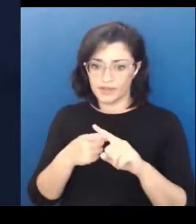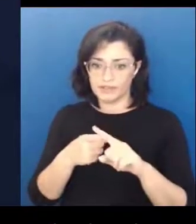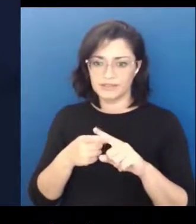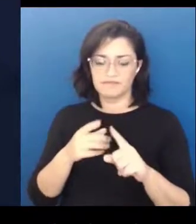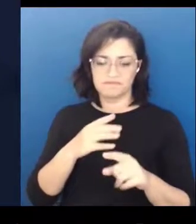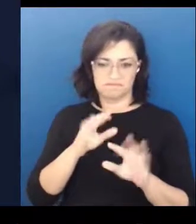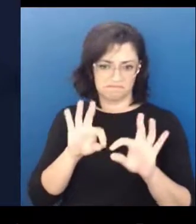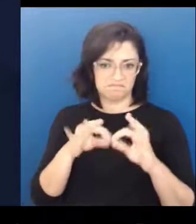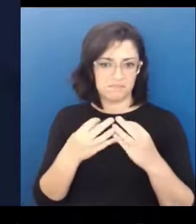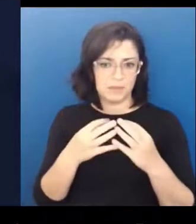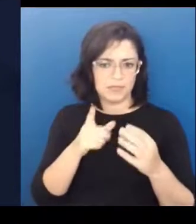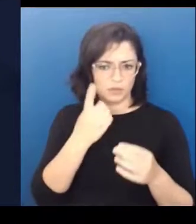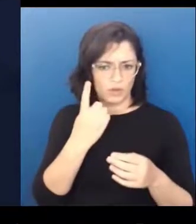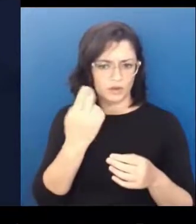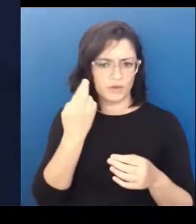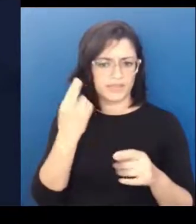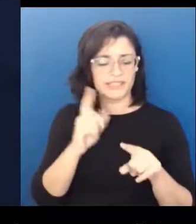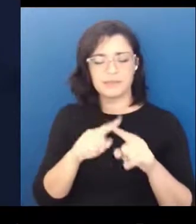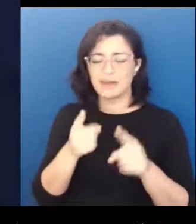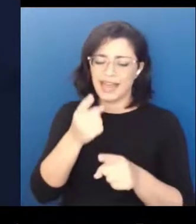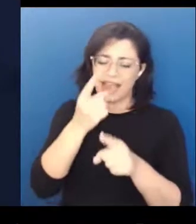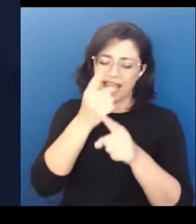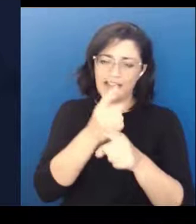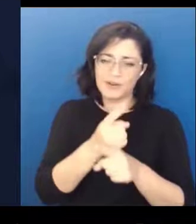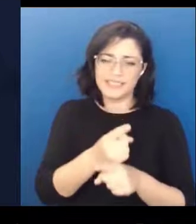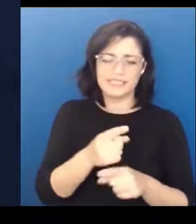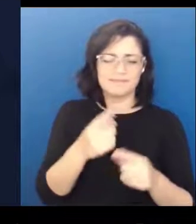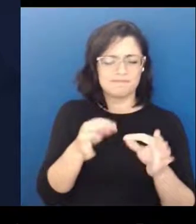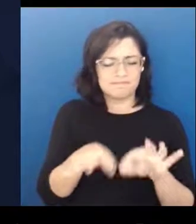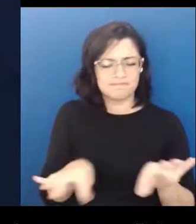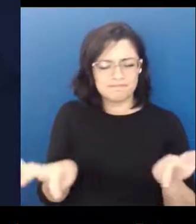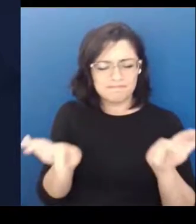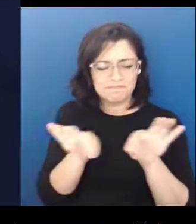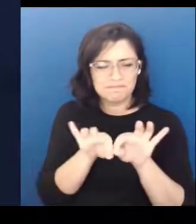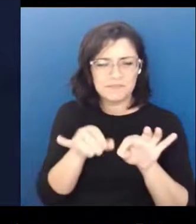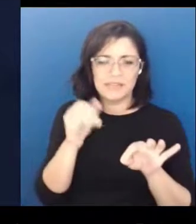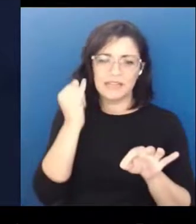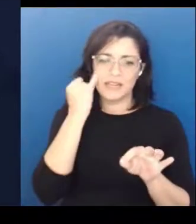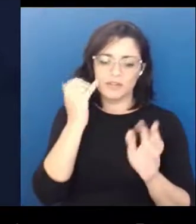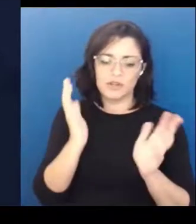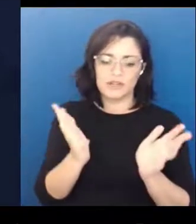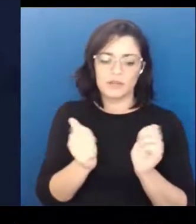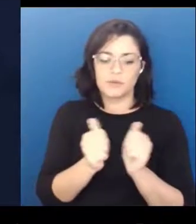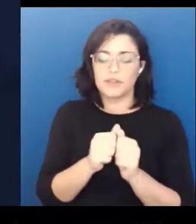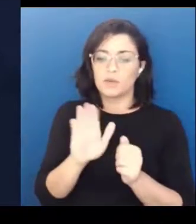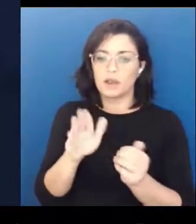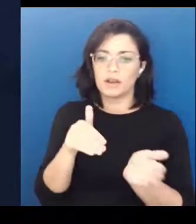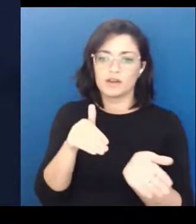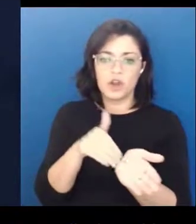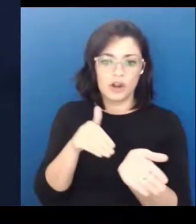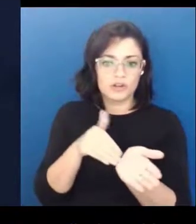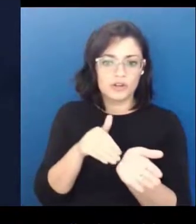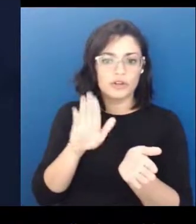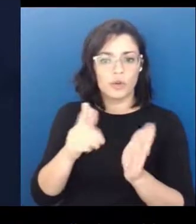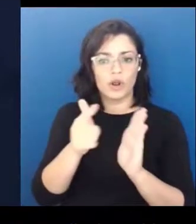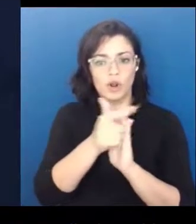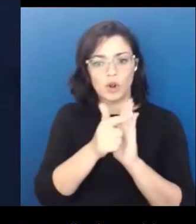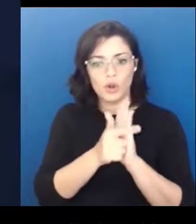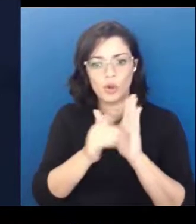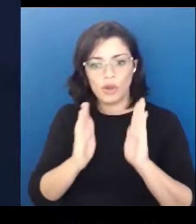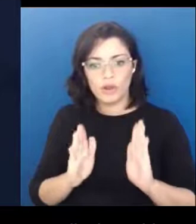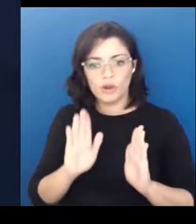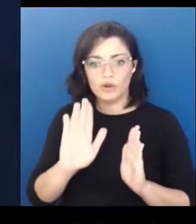accuracy is imperative when you're talking with your medical provider, your lawyer, your accountant, among